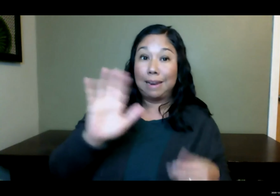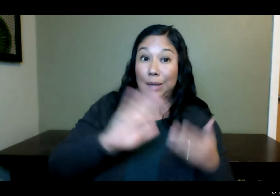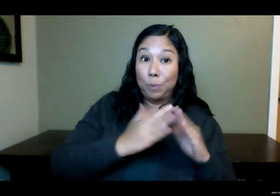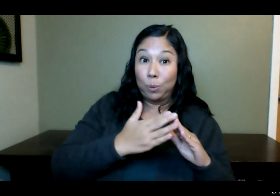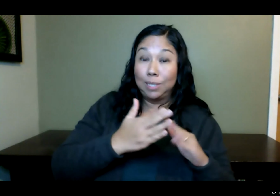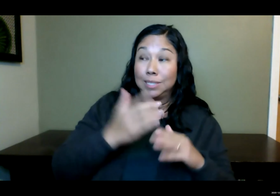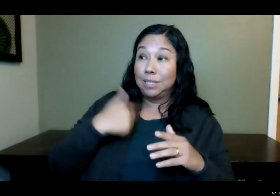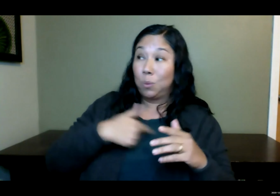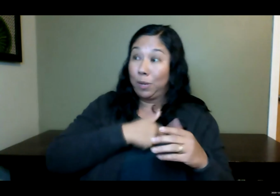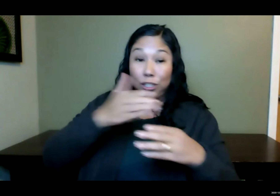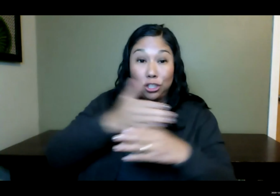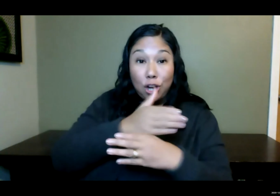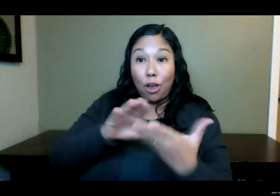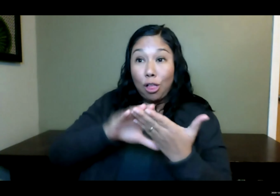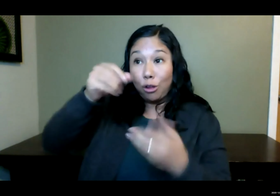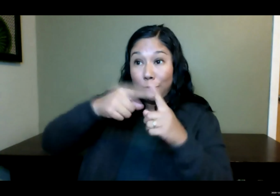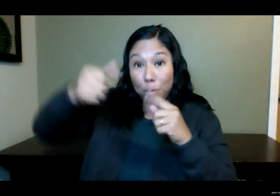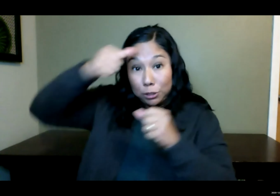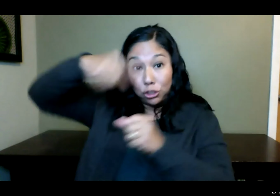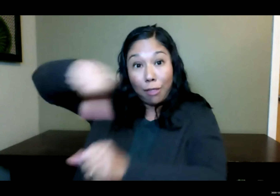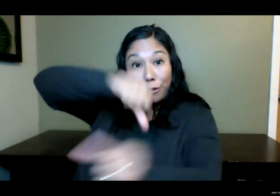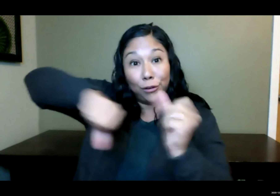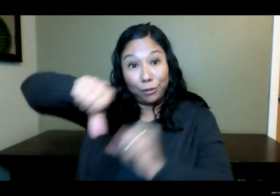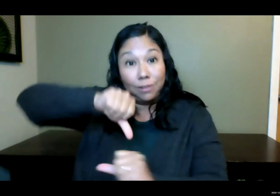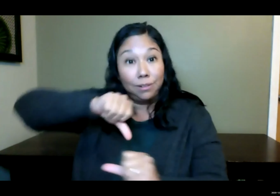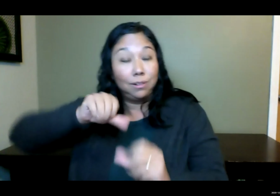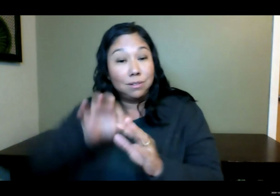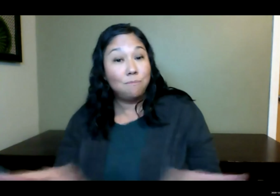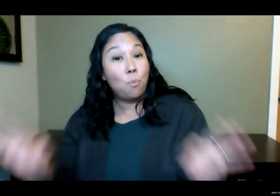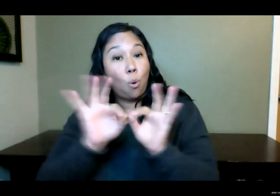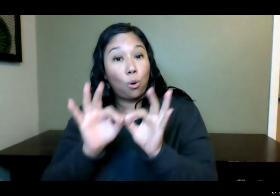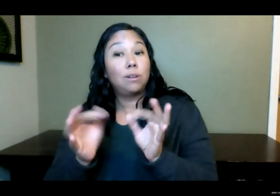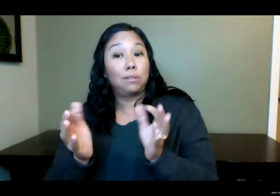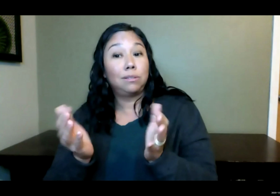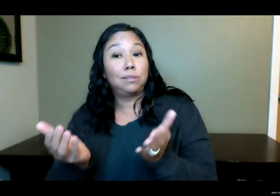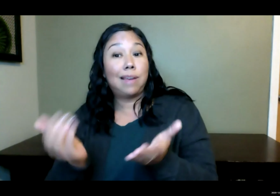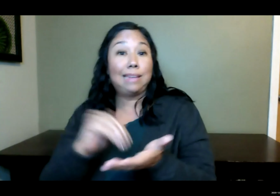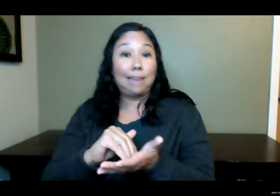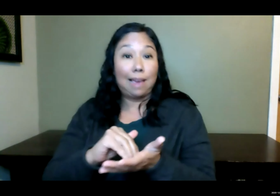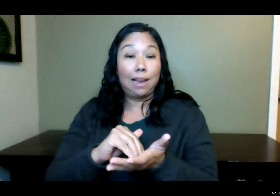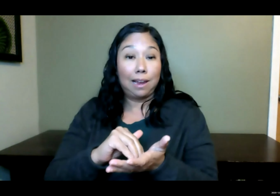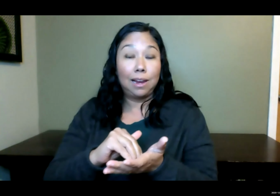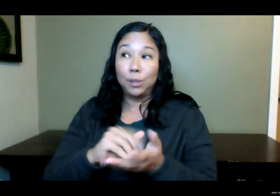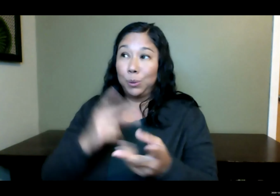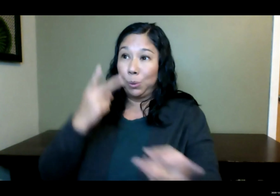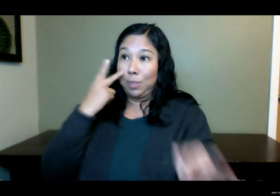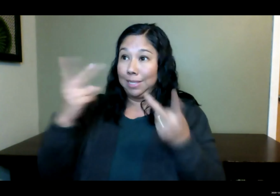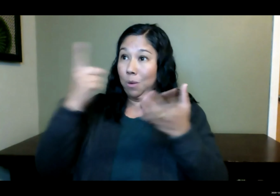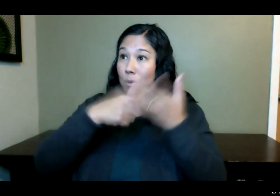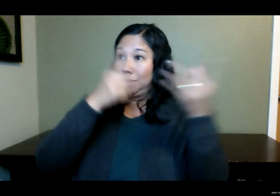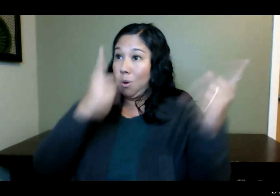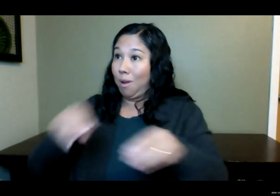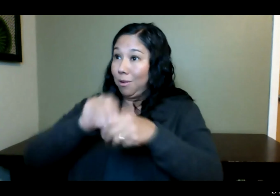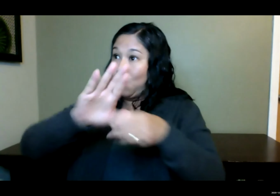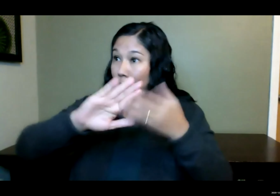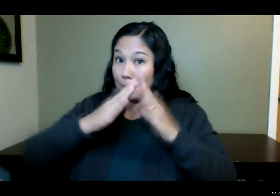learn from each other. So it's important again to not only see what's going on in your community, see what's